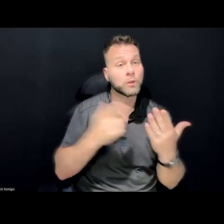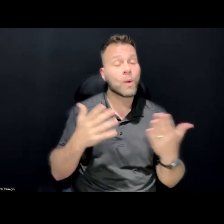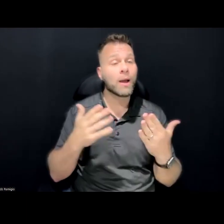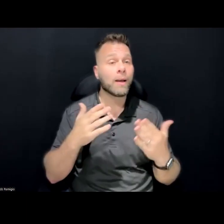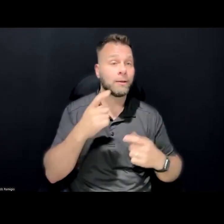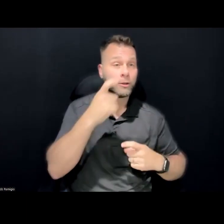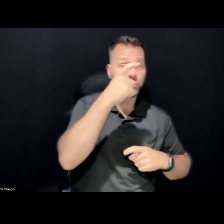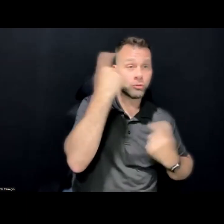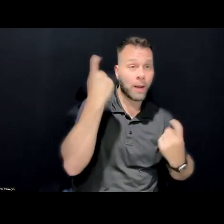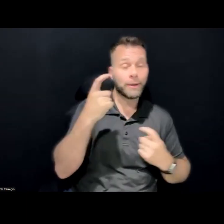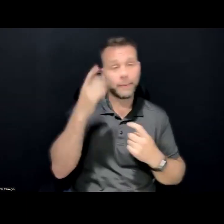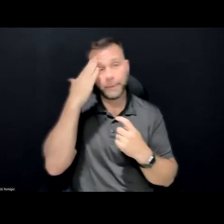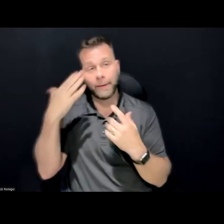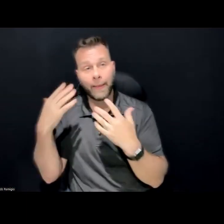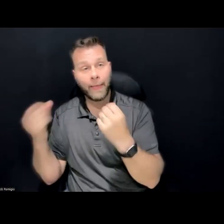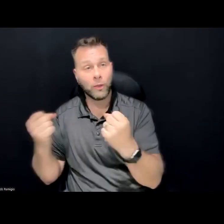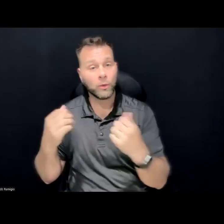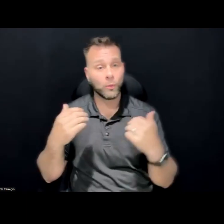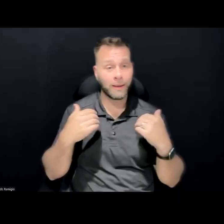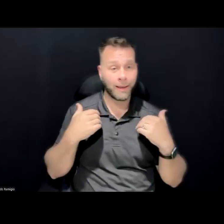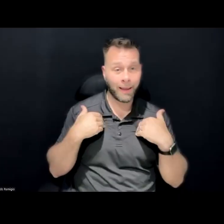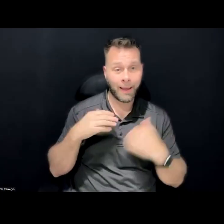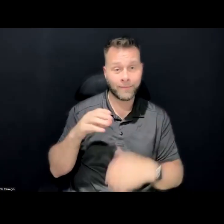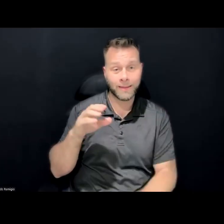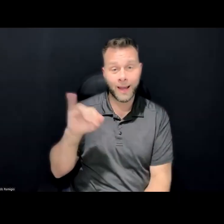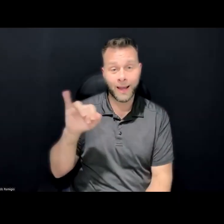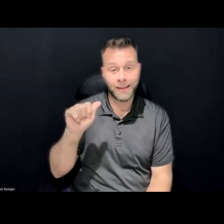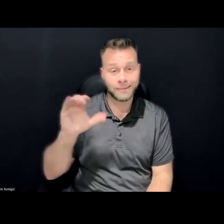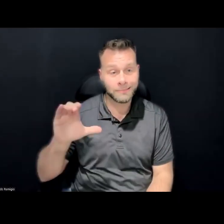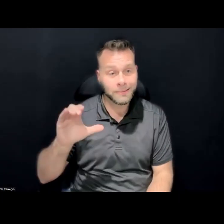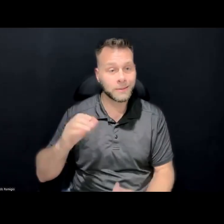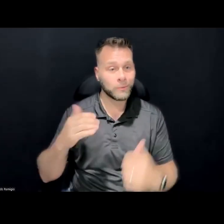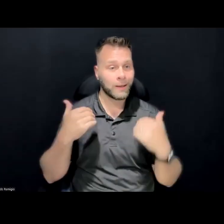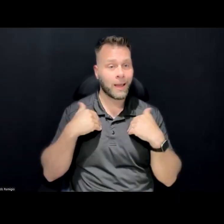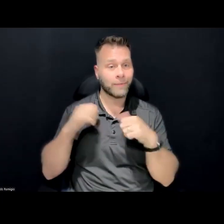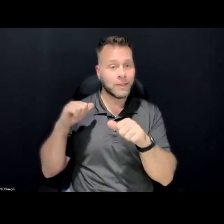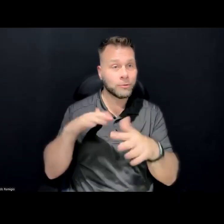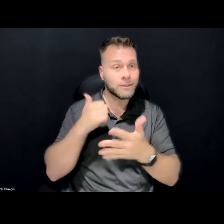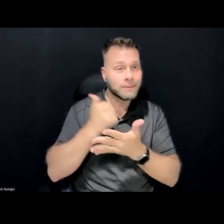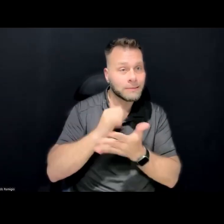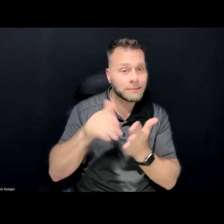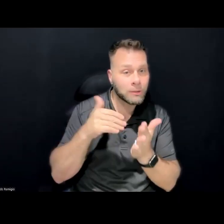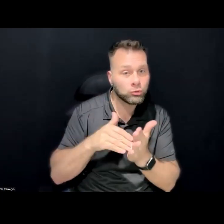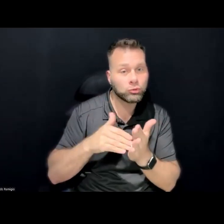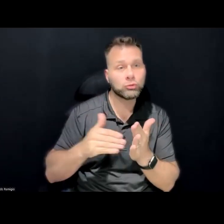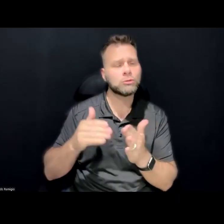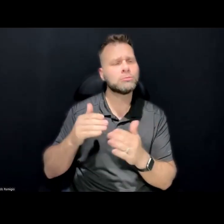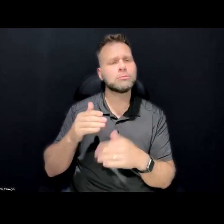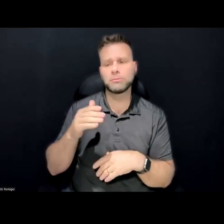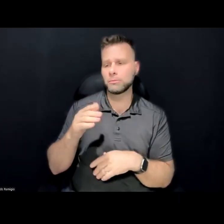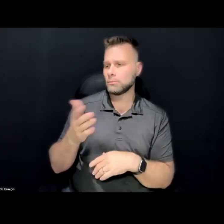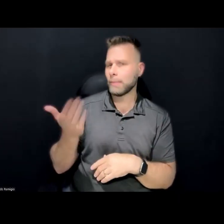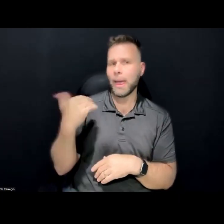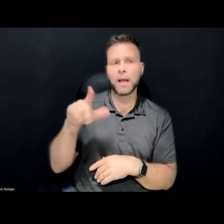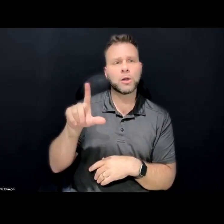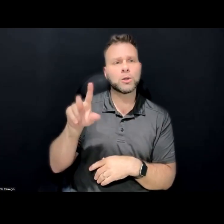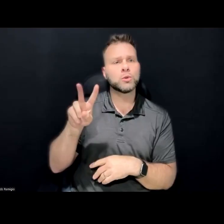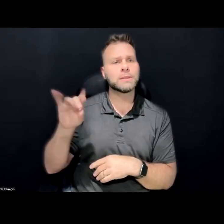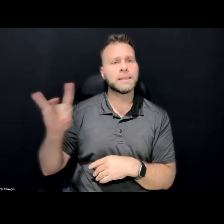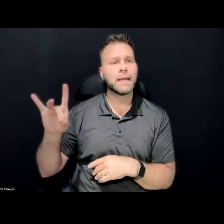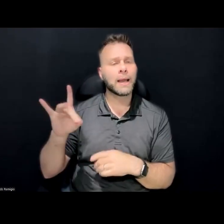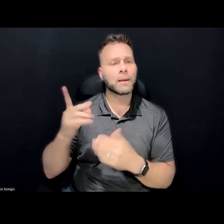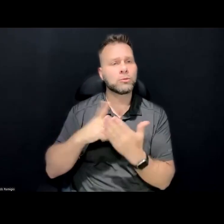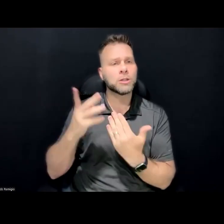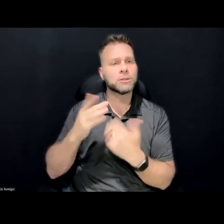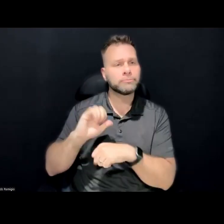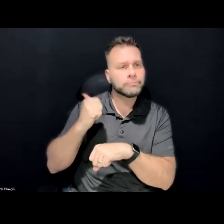the IAC, we have the Immigrants Assistance Center. We have this project that we created back in 2008 that works